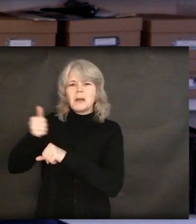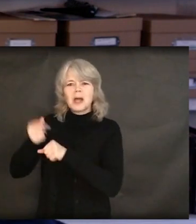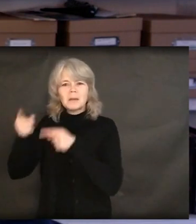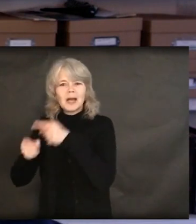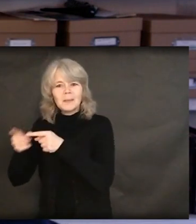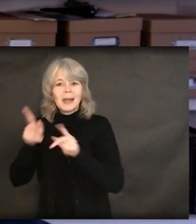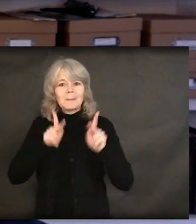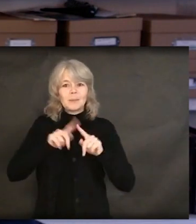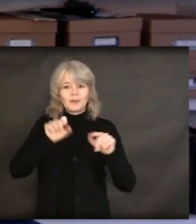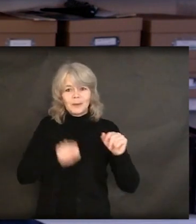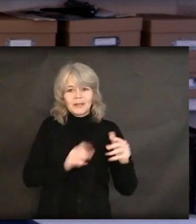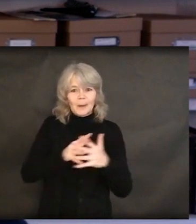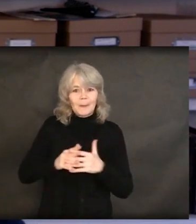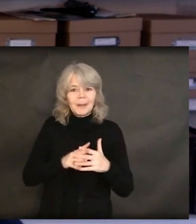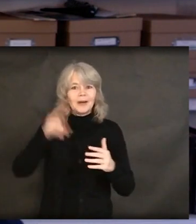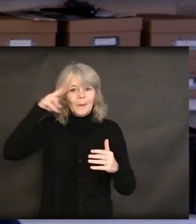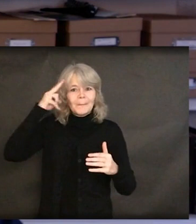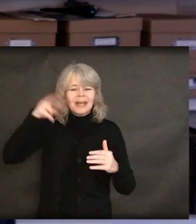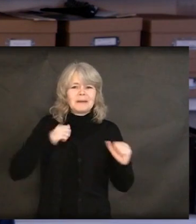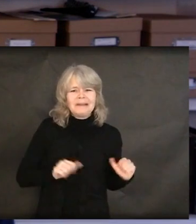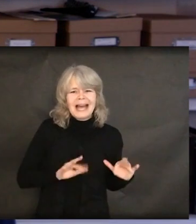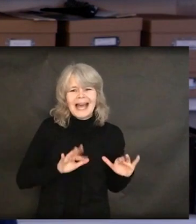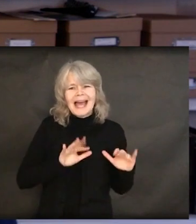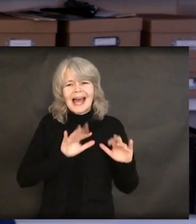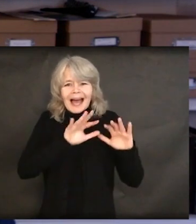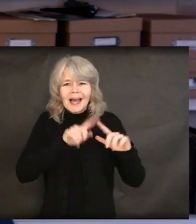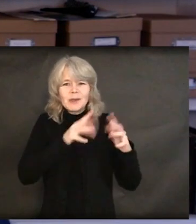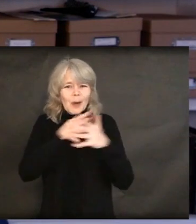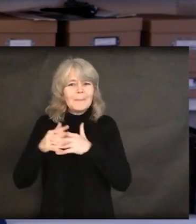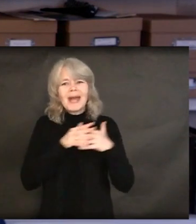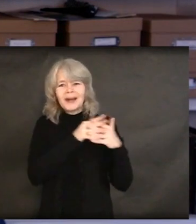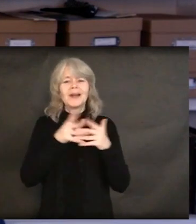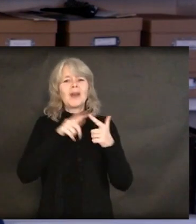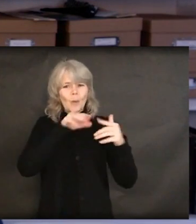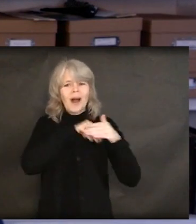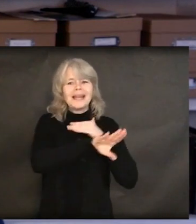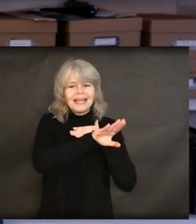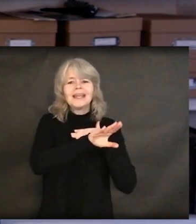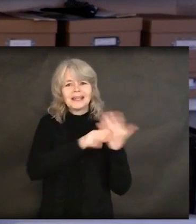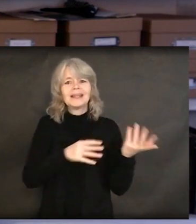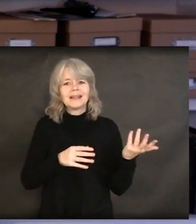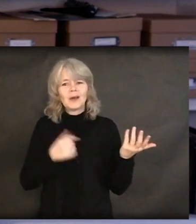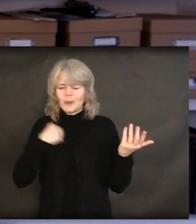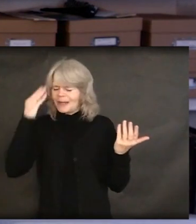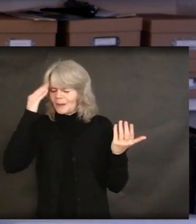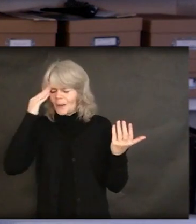see caravans yearning for hope at the nation's doorstep, we know all too well how